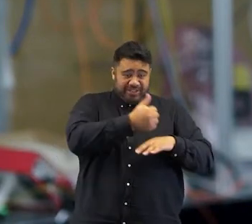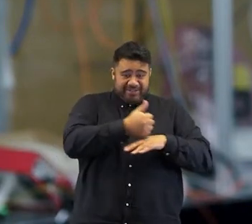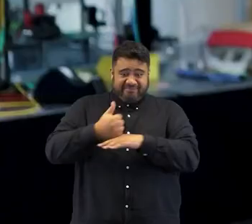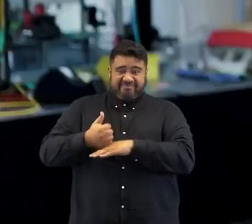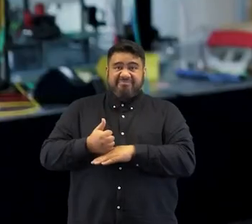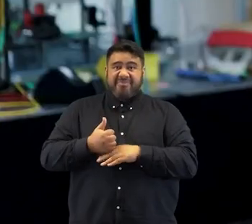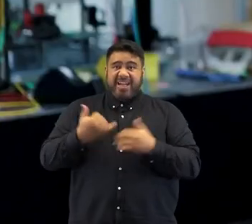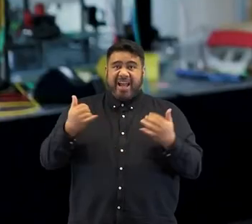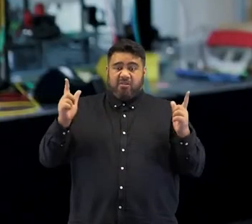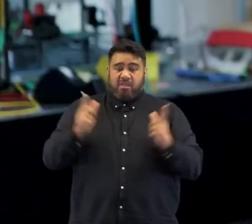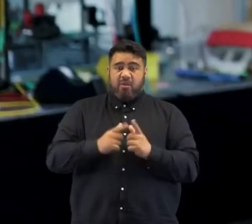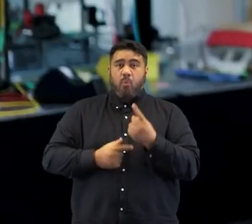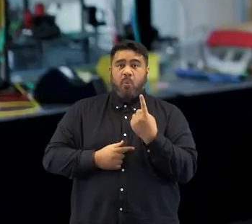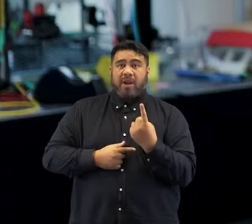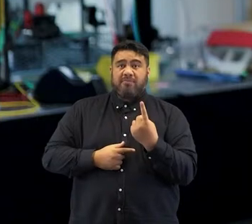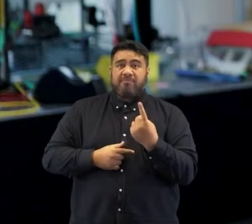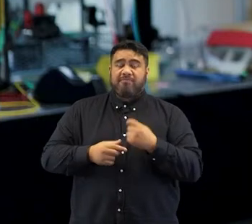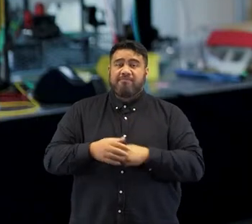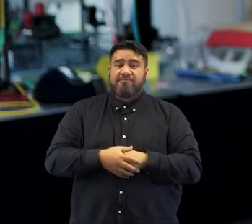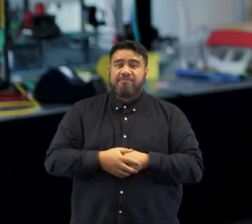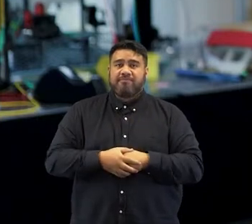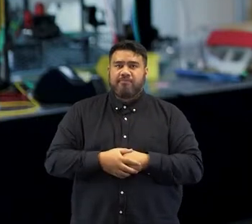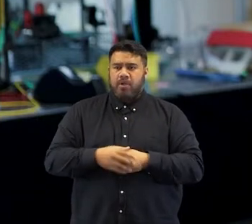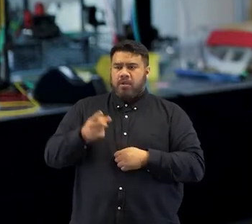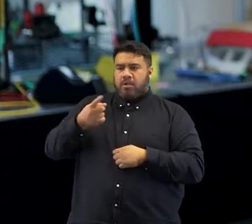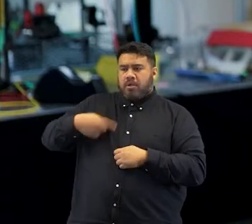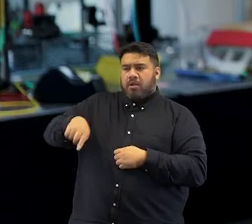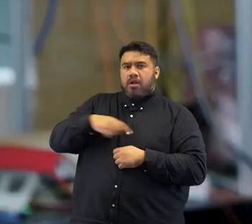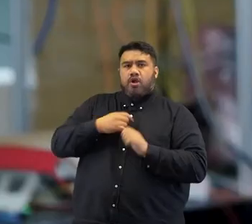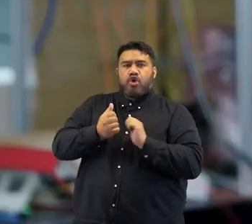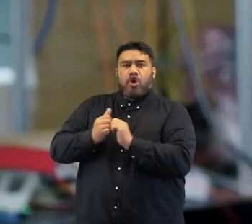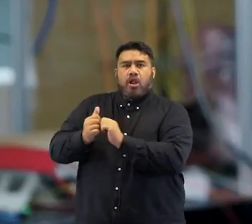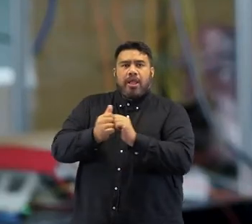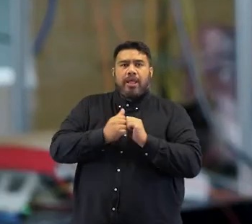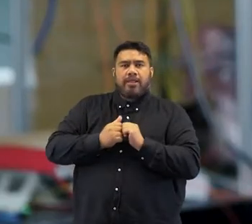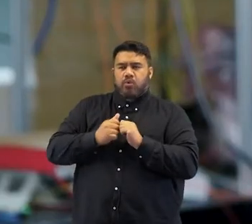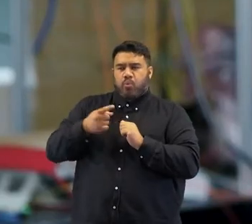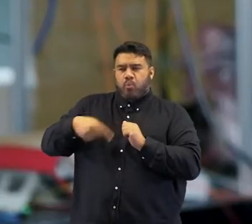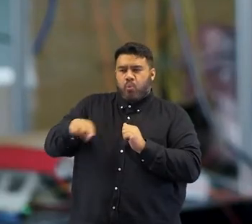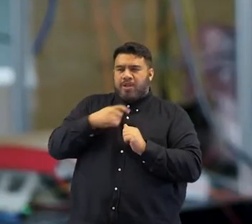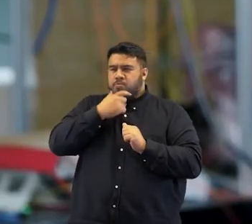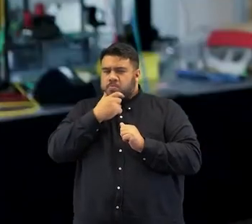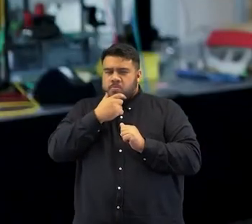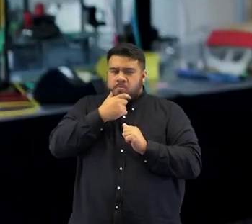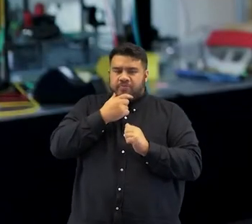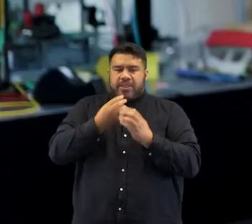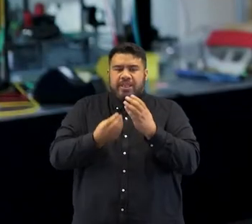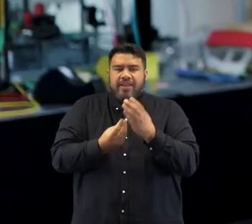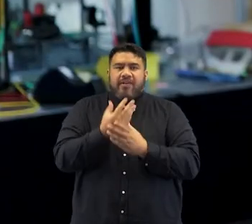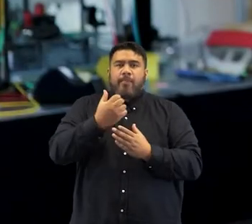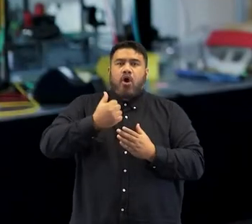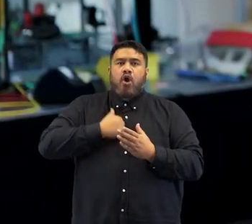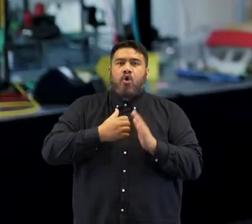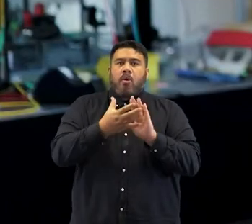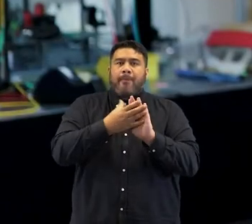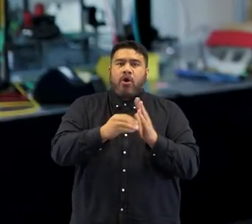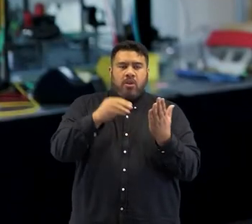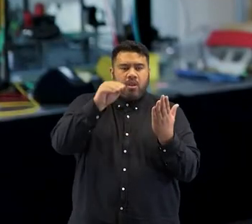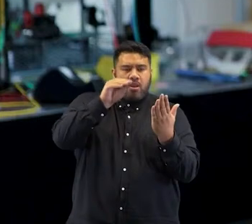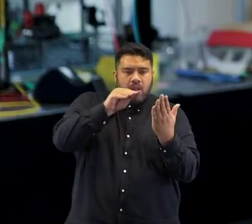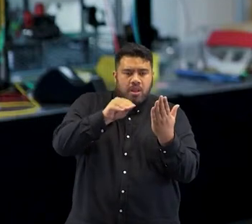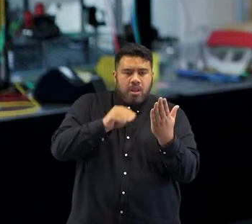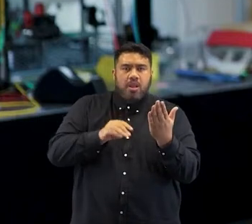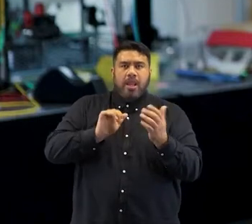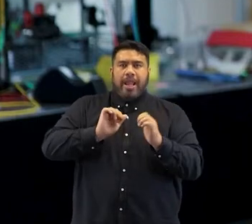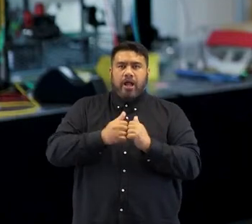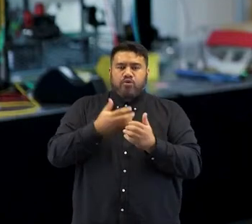different lasers. So in 2013, my colleagues and I came up with a, let's say, new theoretical model that allowed us to efficiently describe